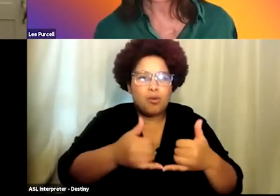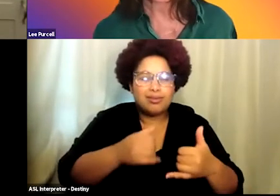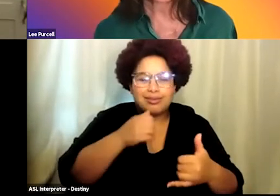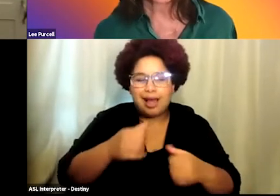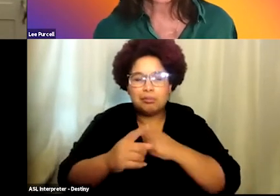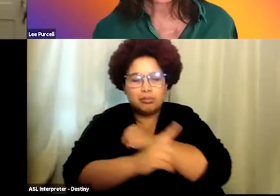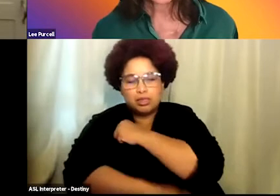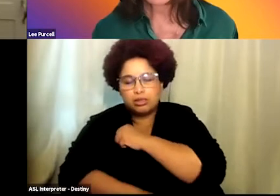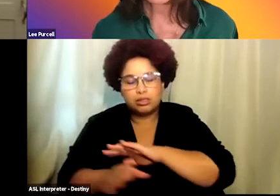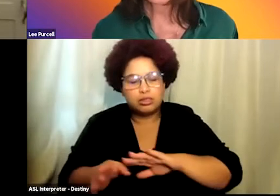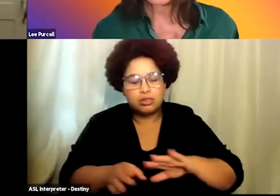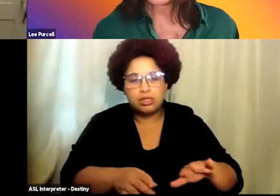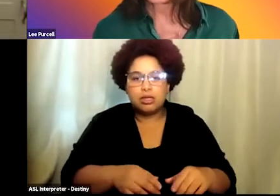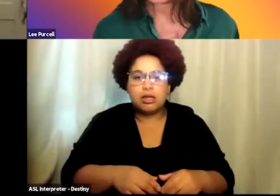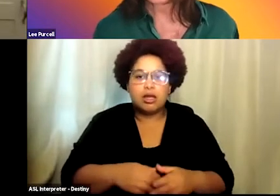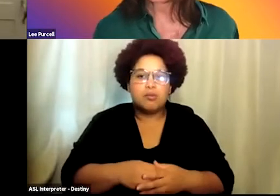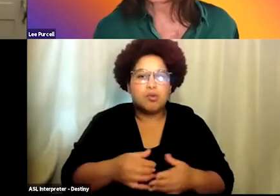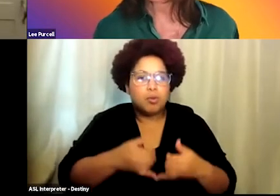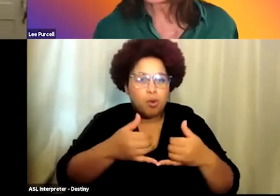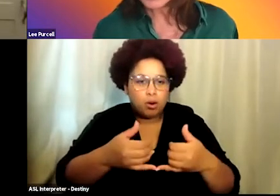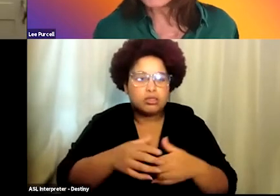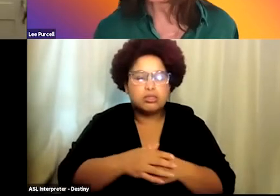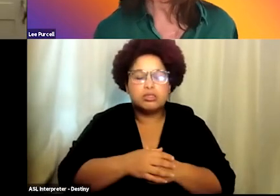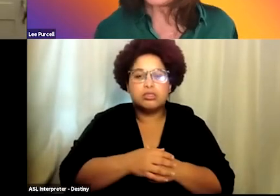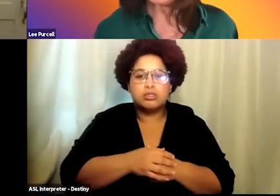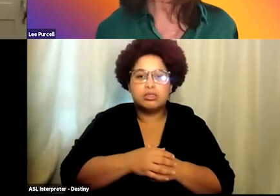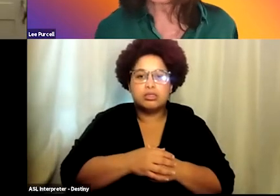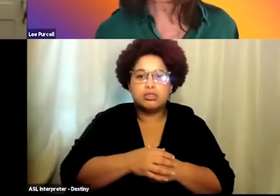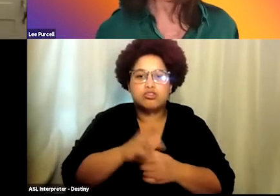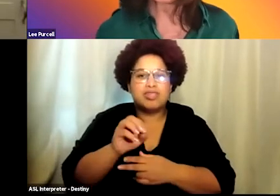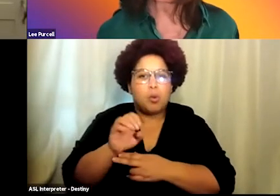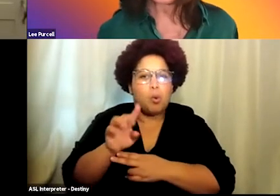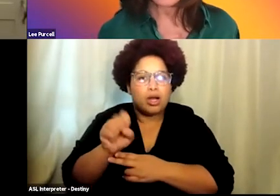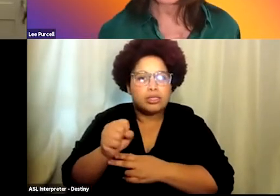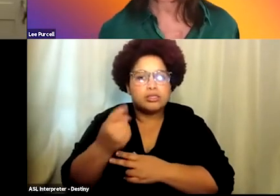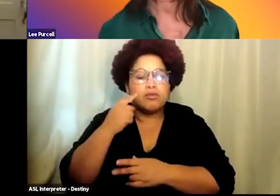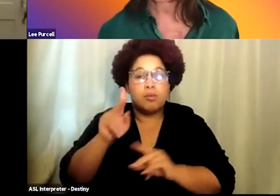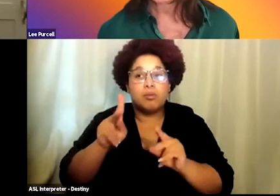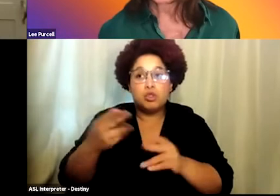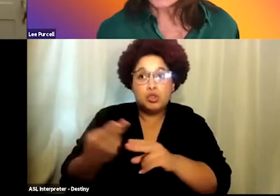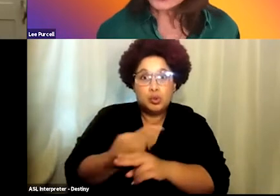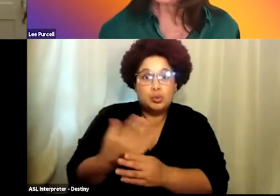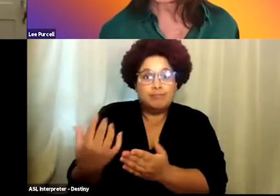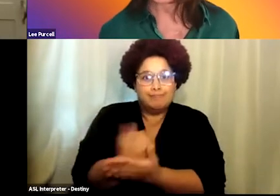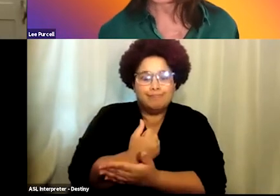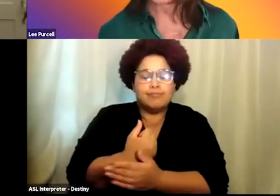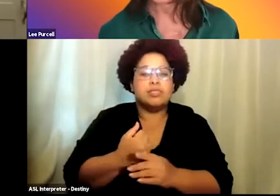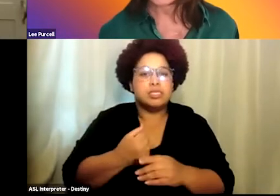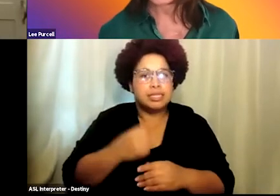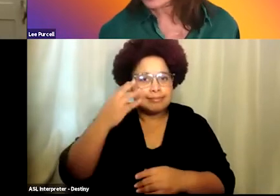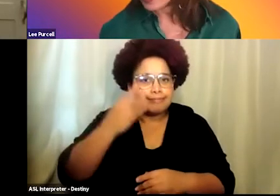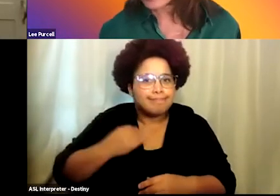but stronger rewards for people to use more seasoned performers into